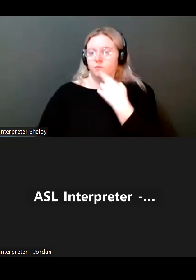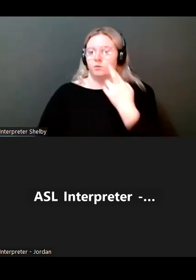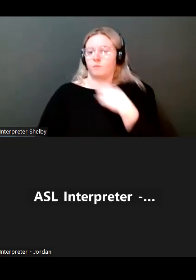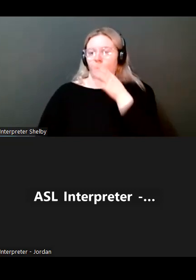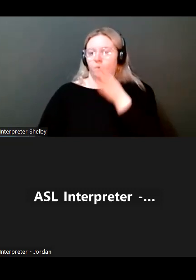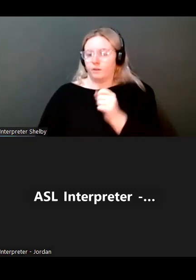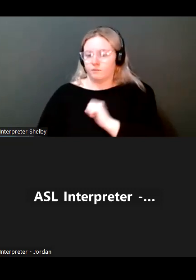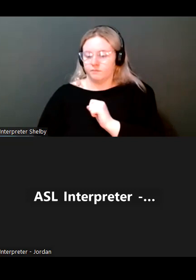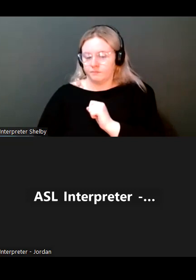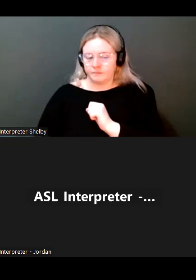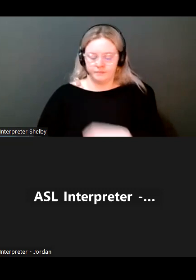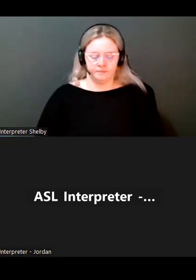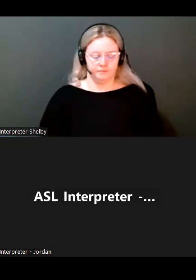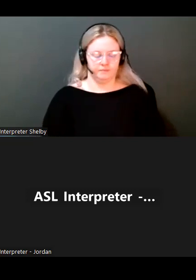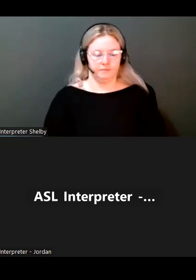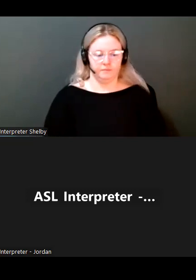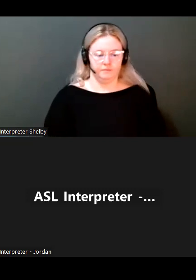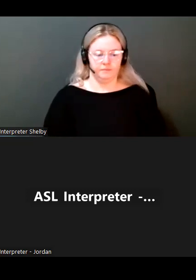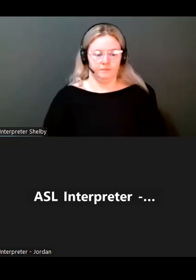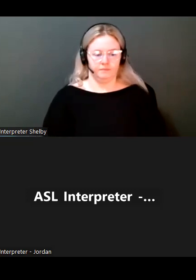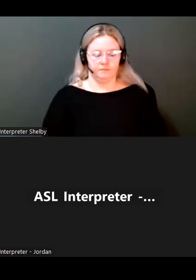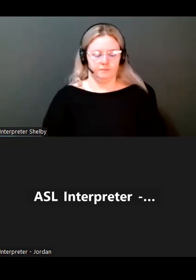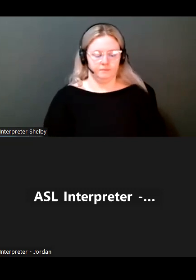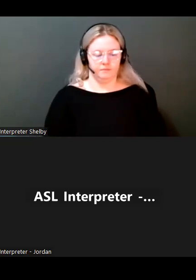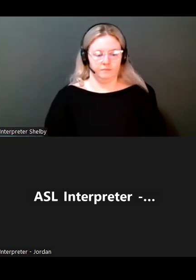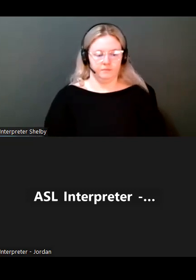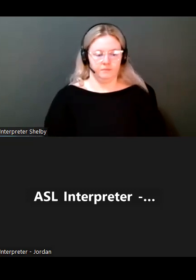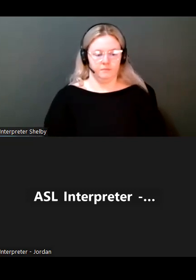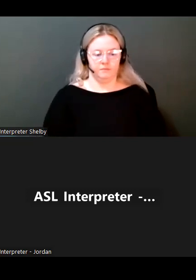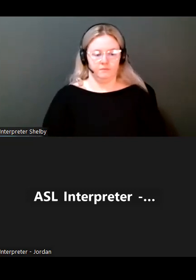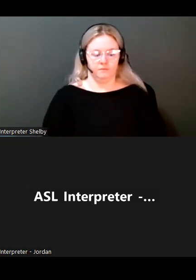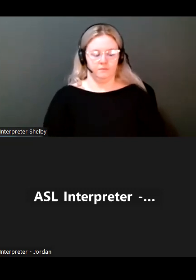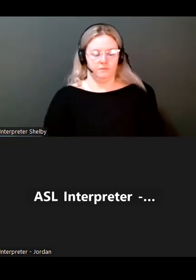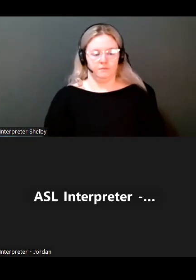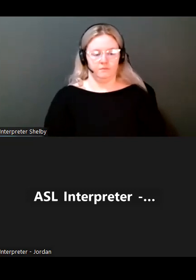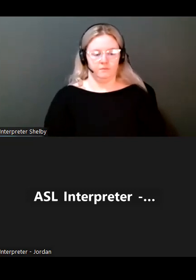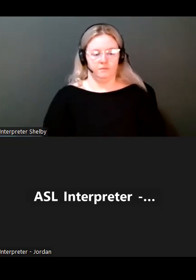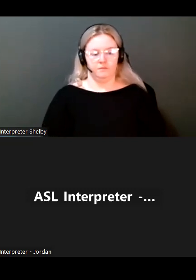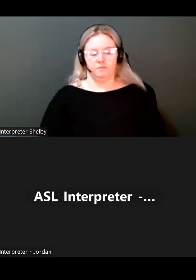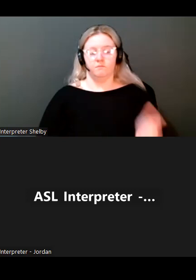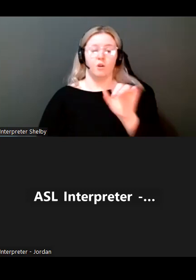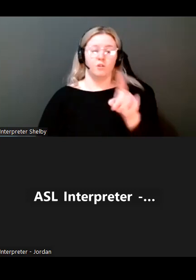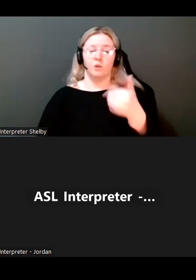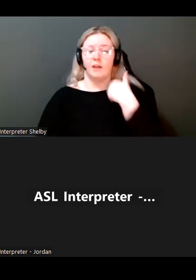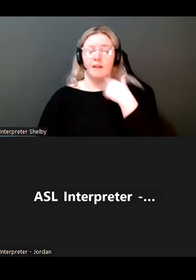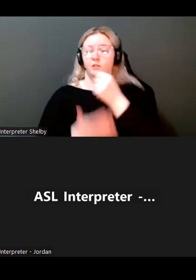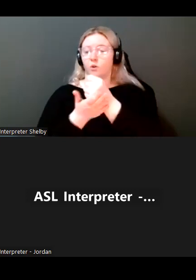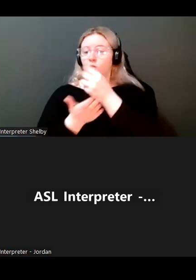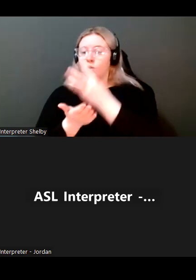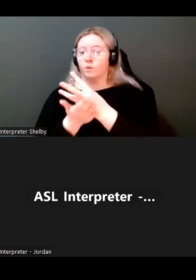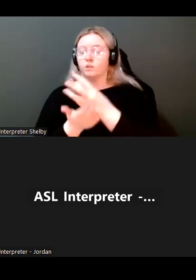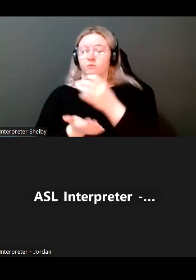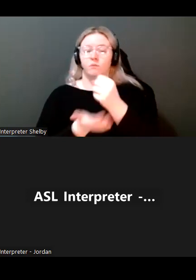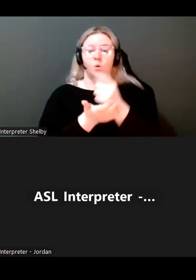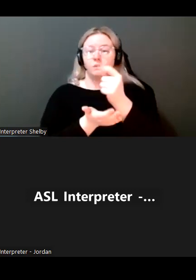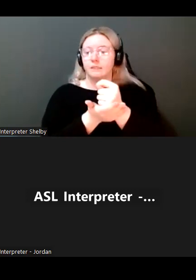And again, this is for, we see people for all kinds of things. We have social workers, occupational therapists, psychologists, mental